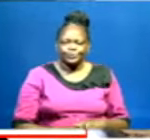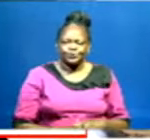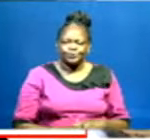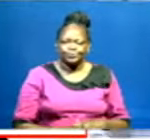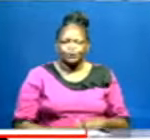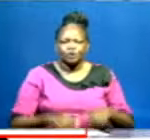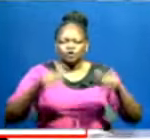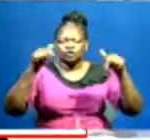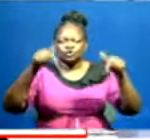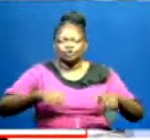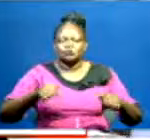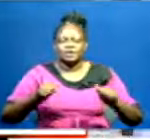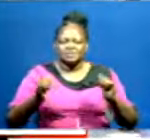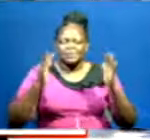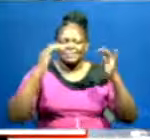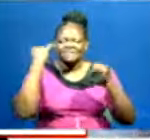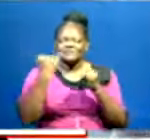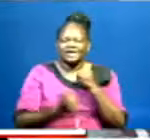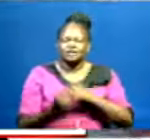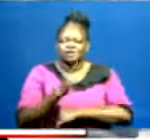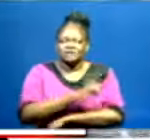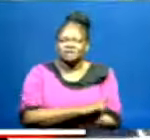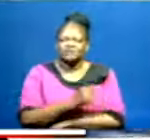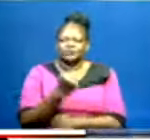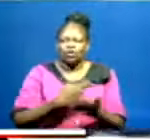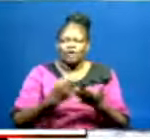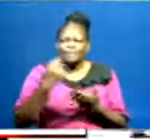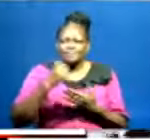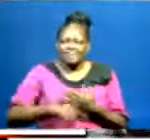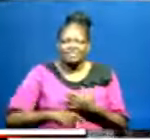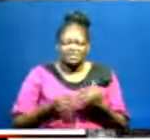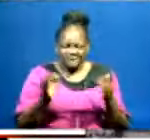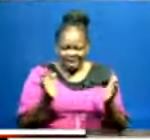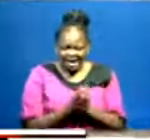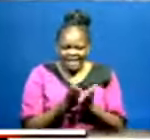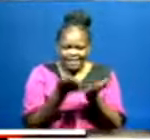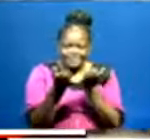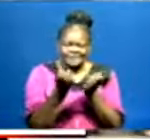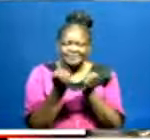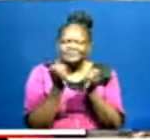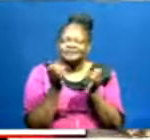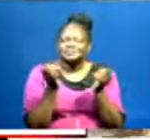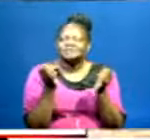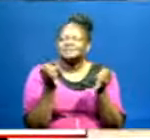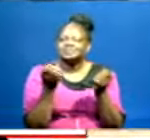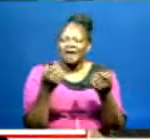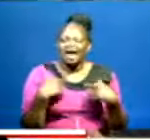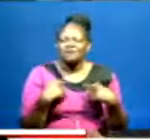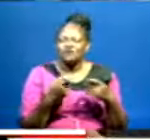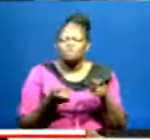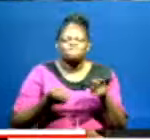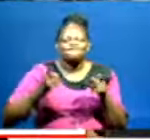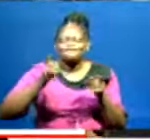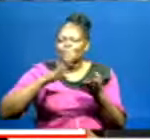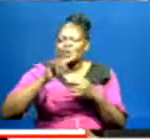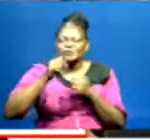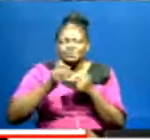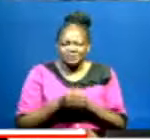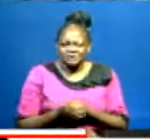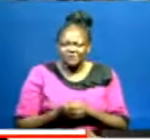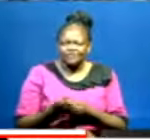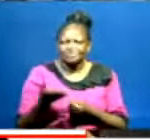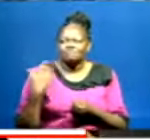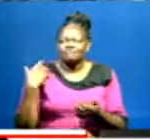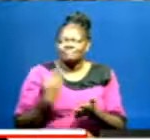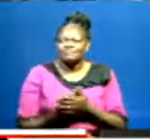Today marks the final day of the holy month, hence business transactions have multiplied, particularly for the past 10